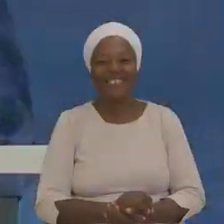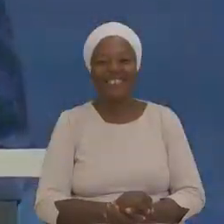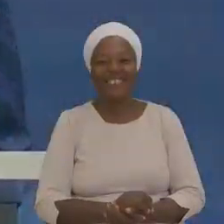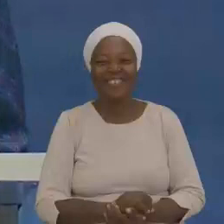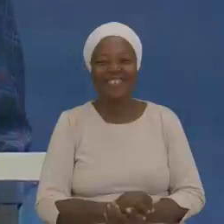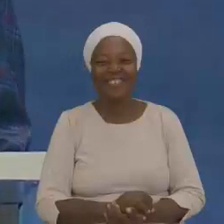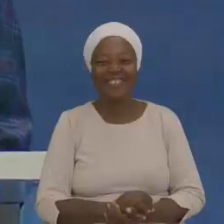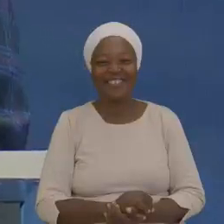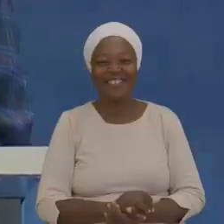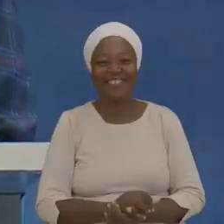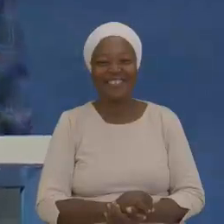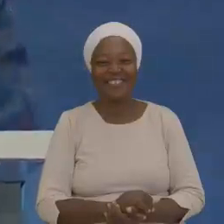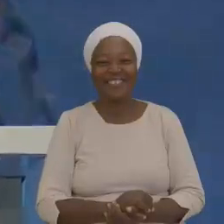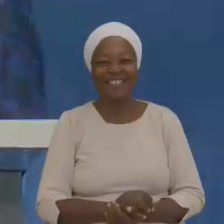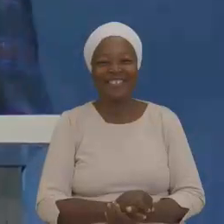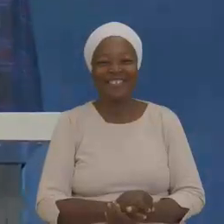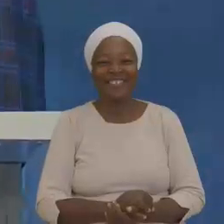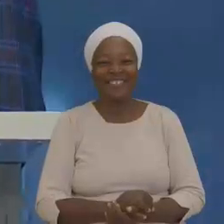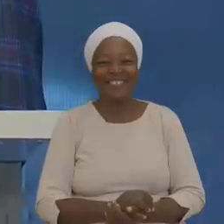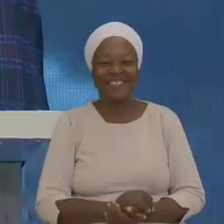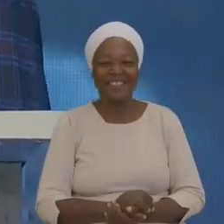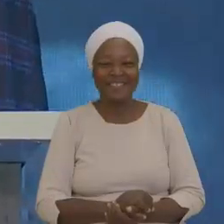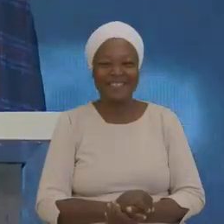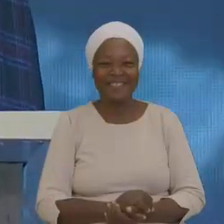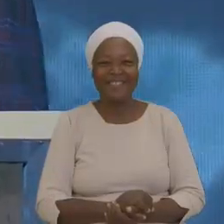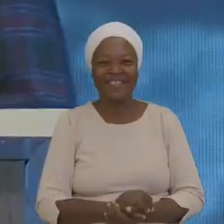Je reçois un miracle.